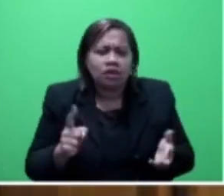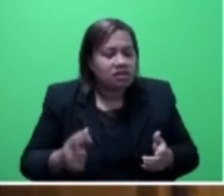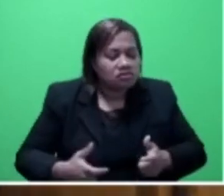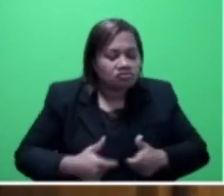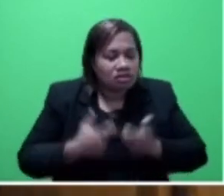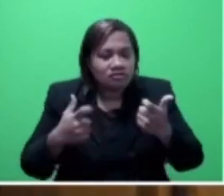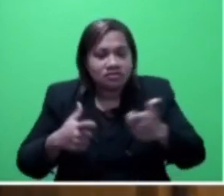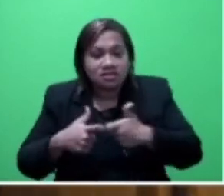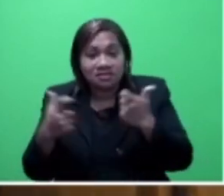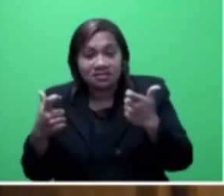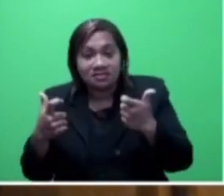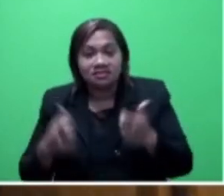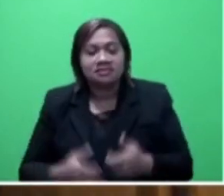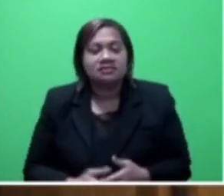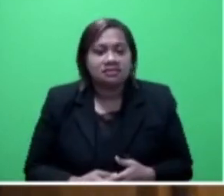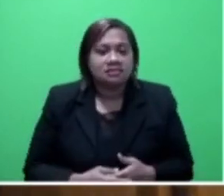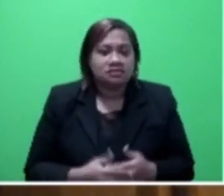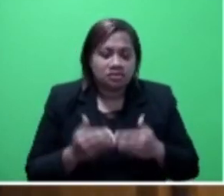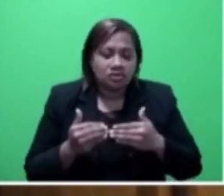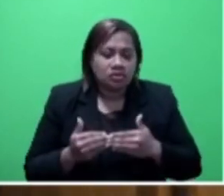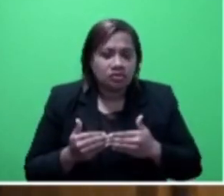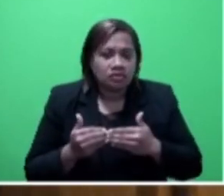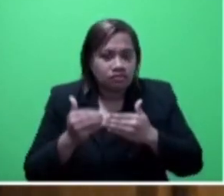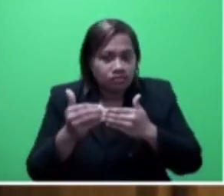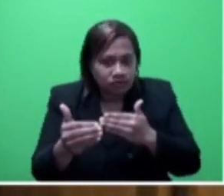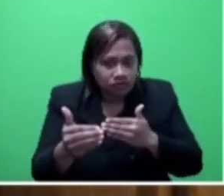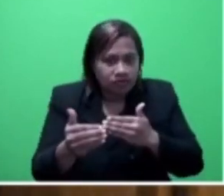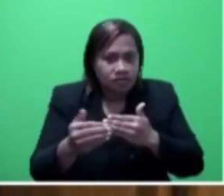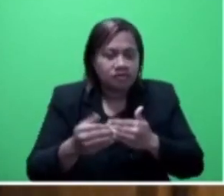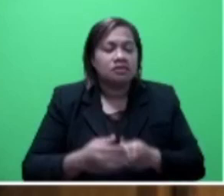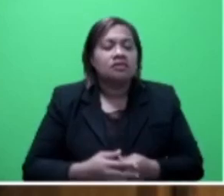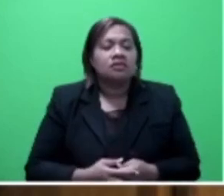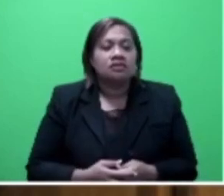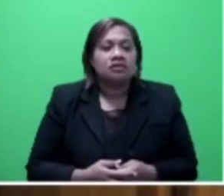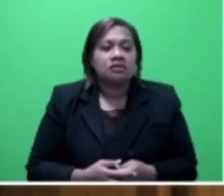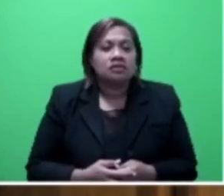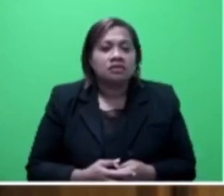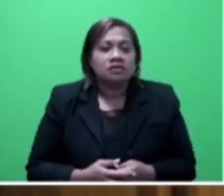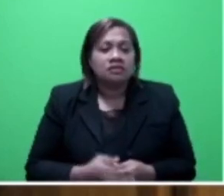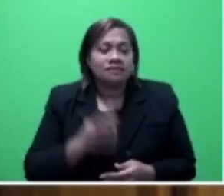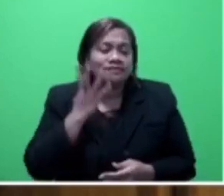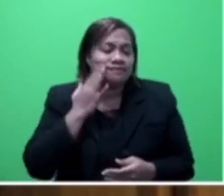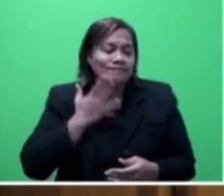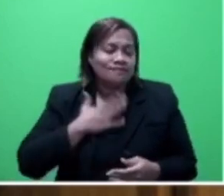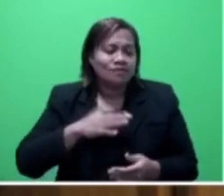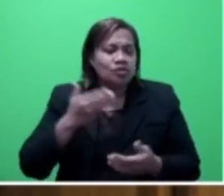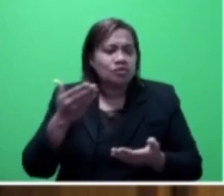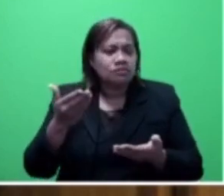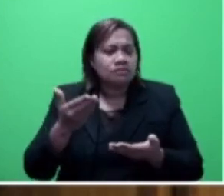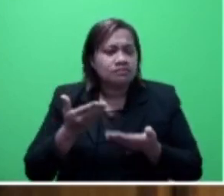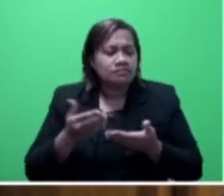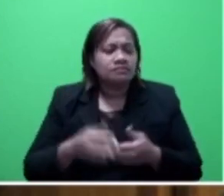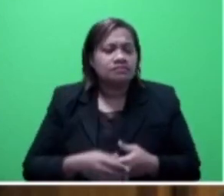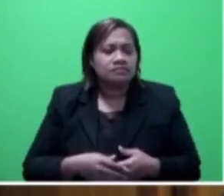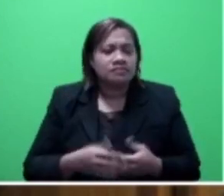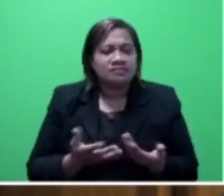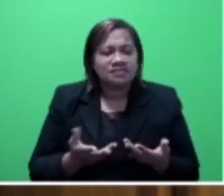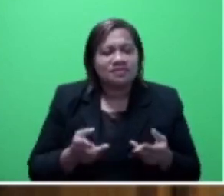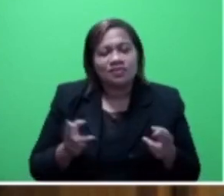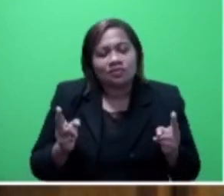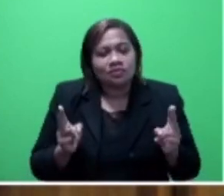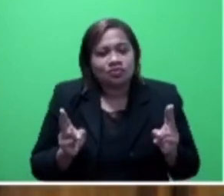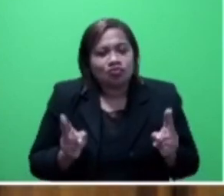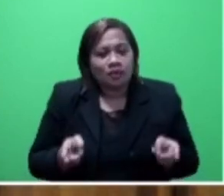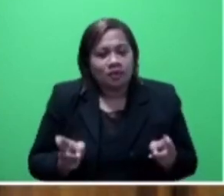challenges going forward, in terms of bringing some semblance of normalcy